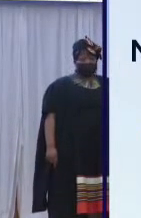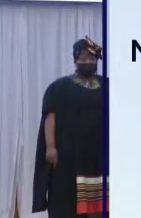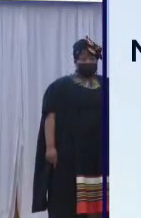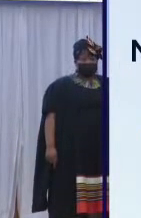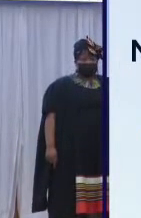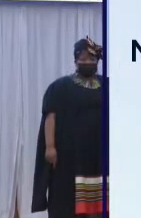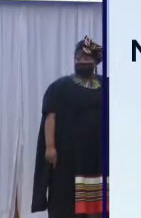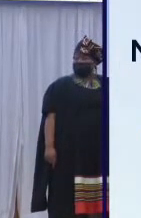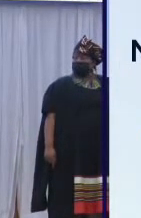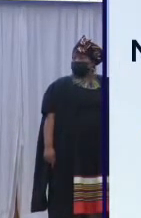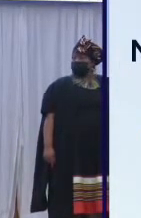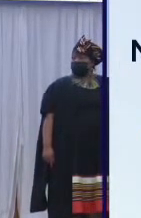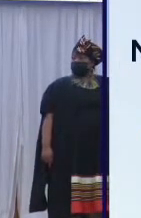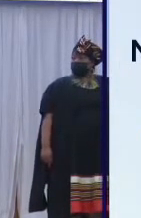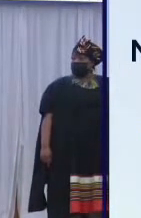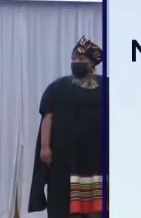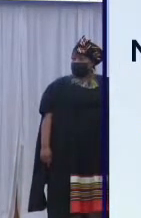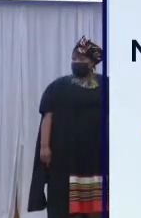Thembelihle Jamda.